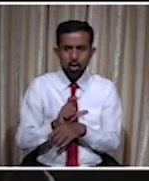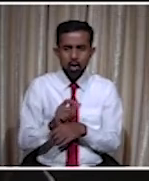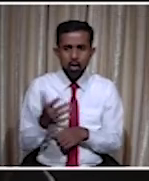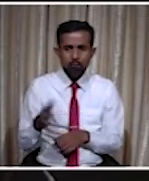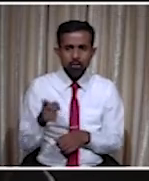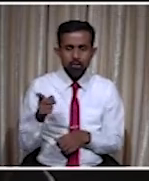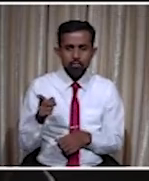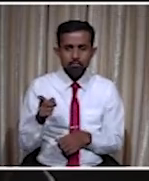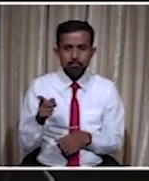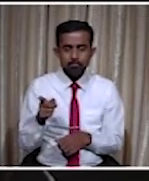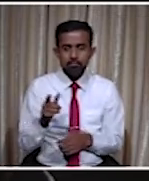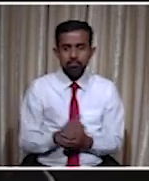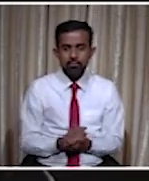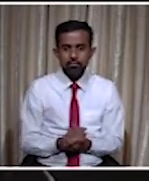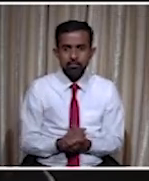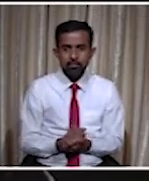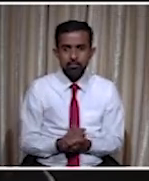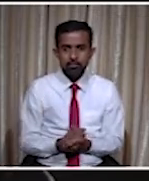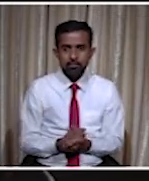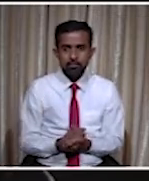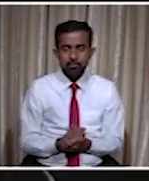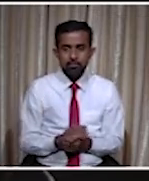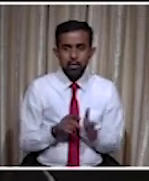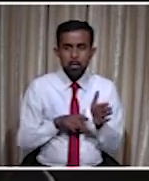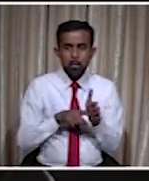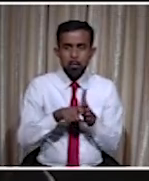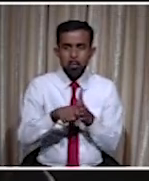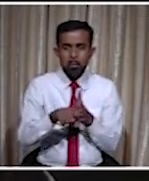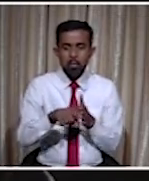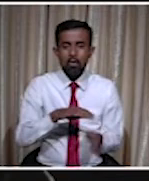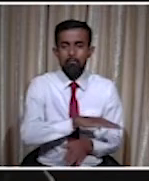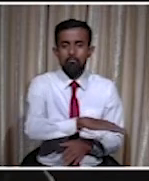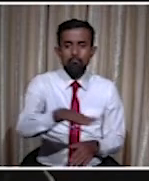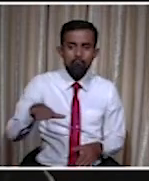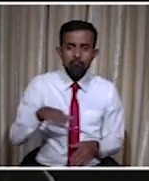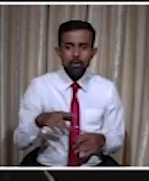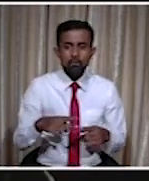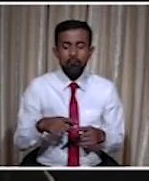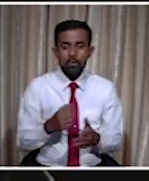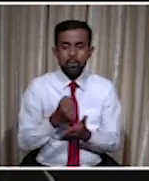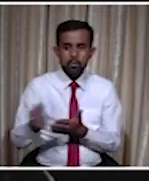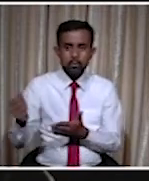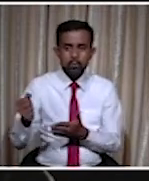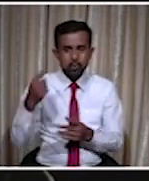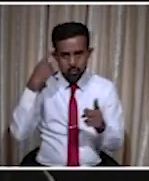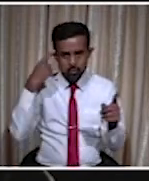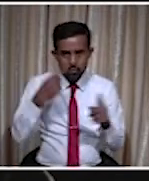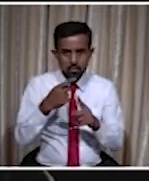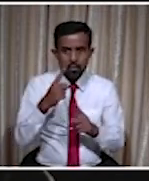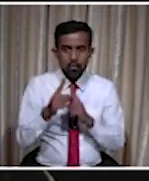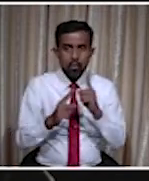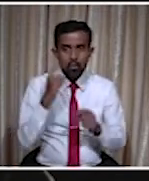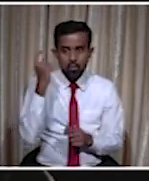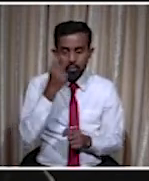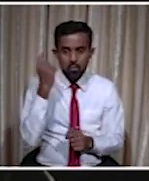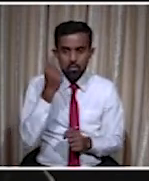archaeological sites in the Eastern Province, as if only the Eastern Province has archaeological sites which are in danger of being